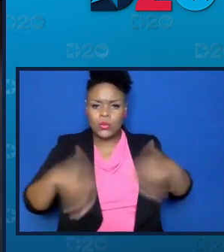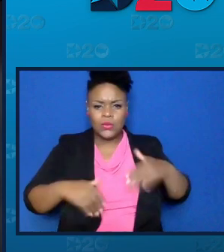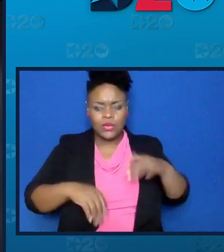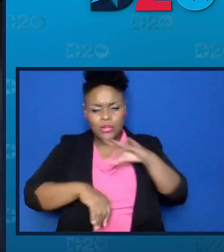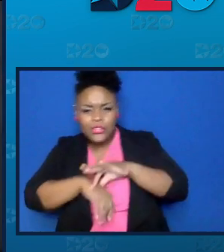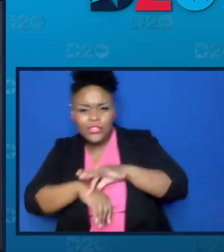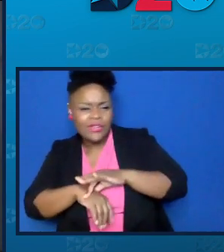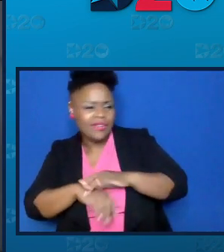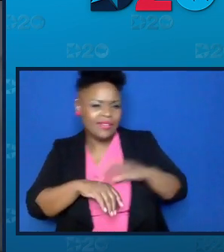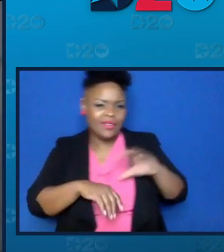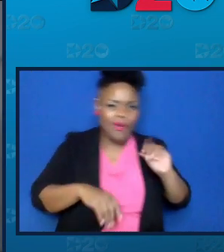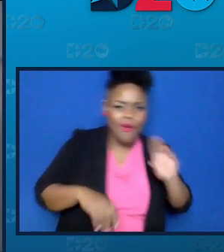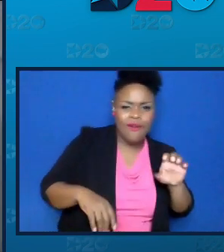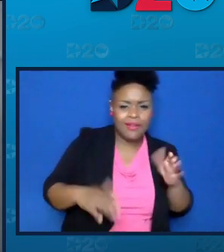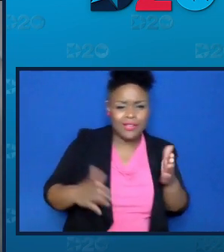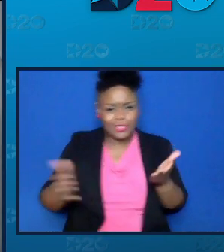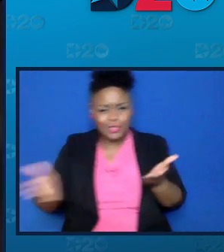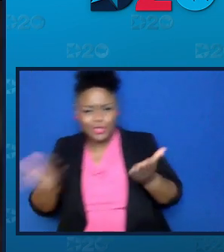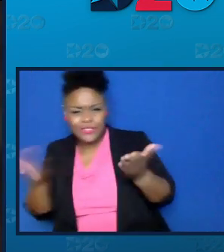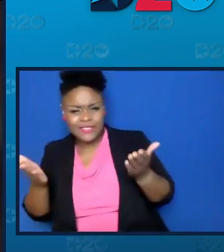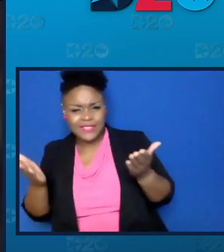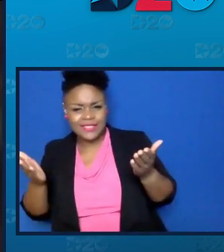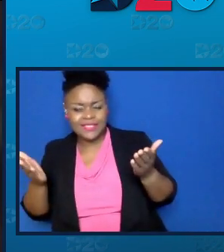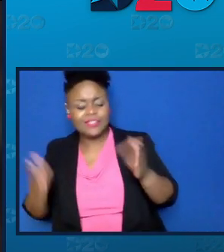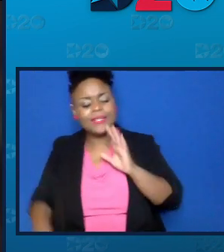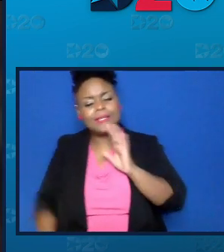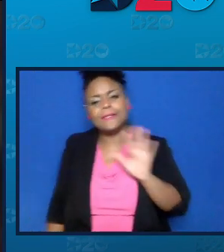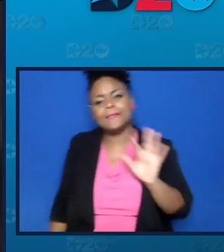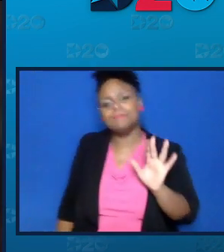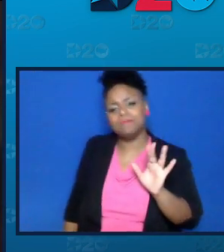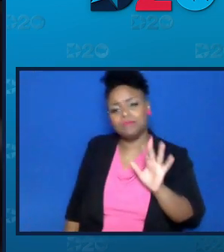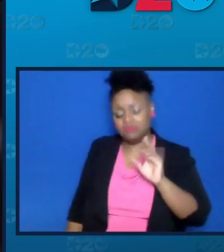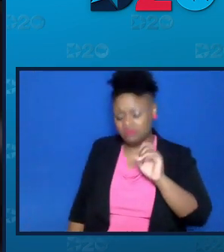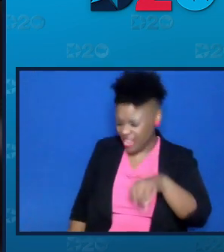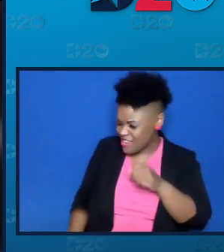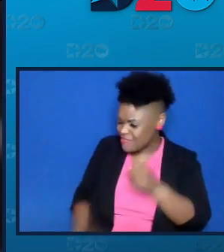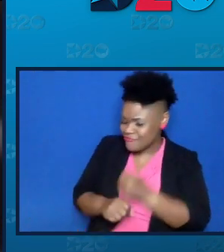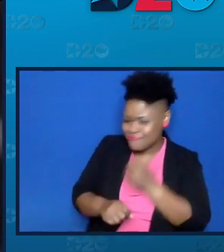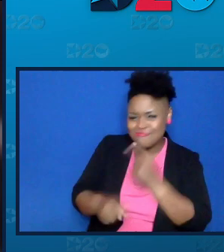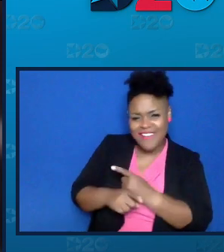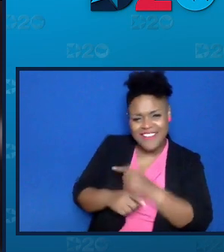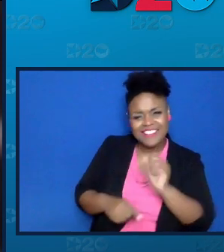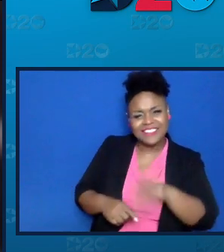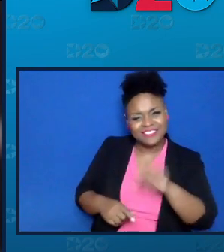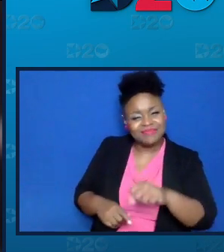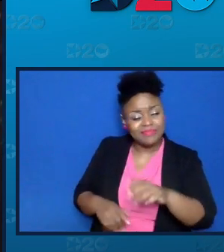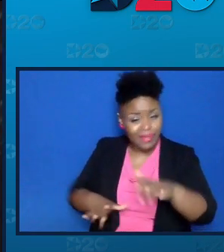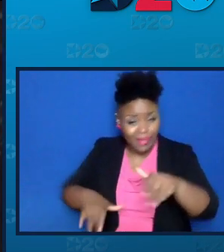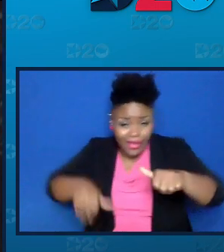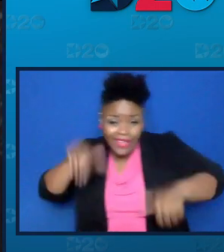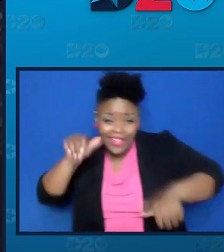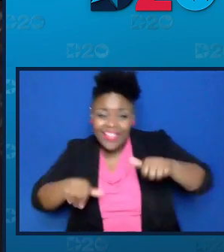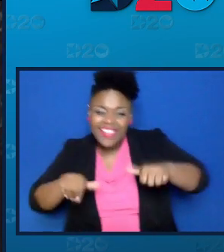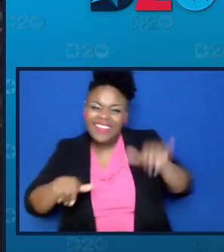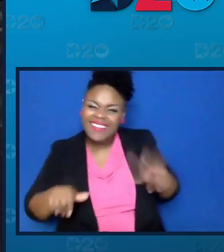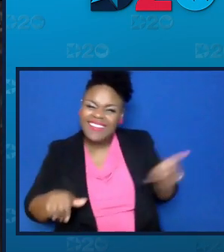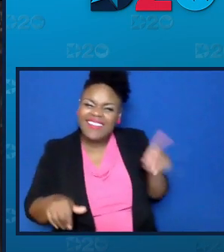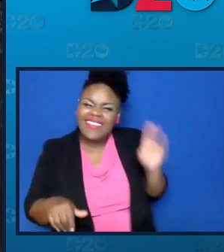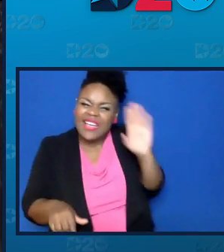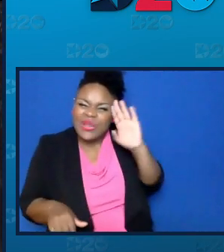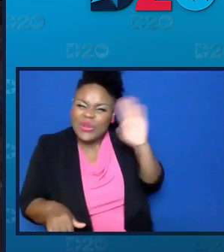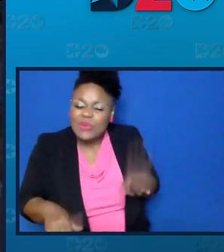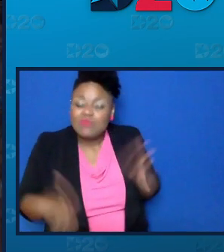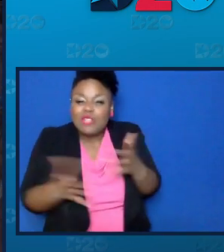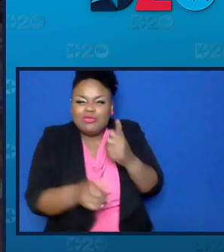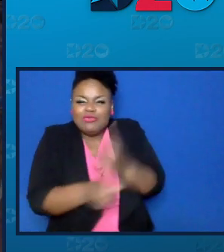You never had to ask if he would do something the right way. He didn't know any other way. Beau didn't cut corners. He